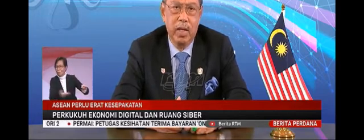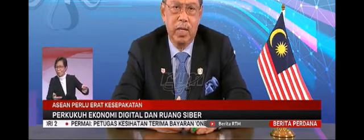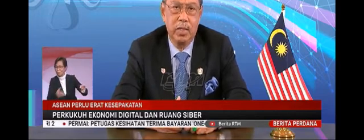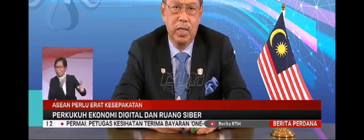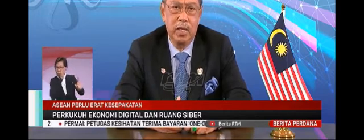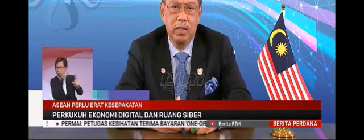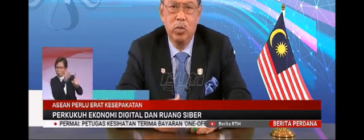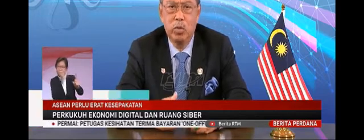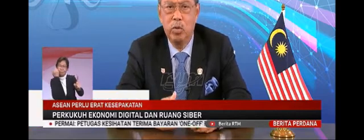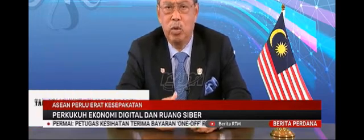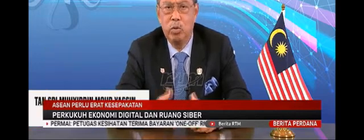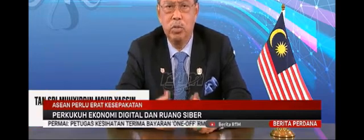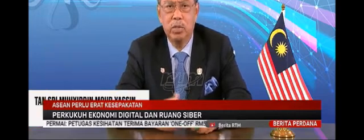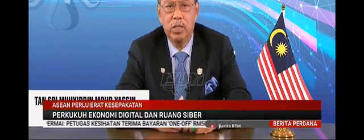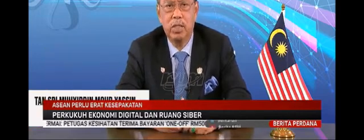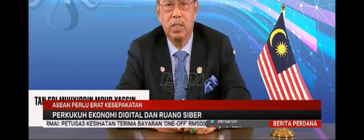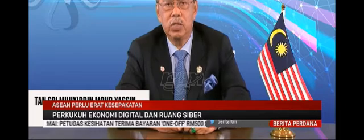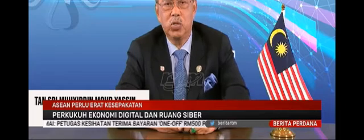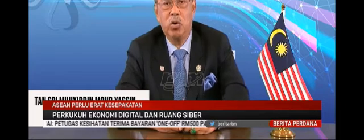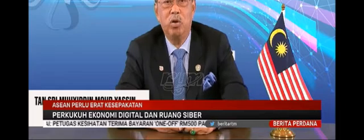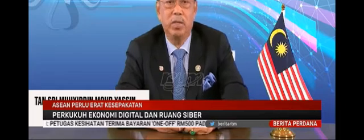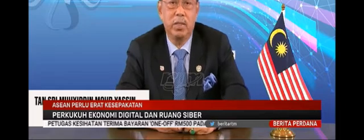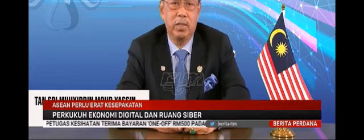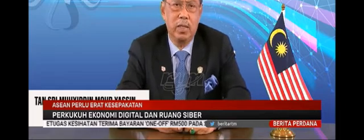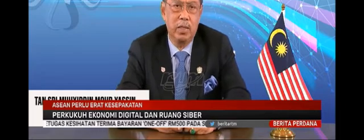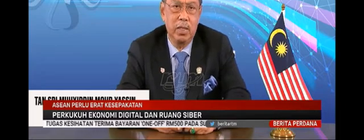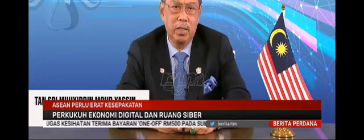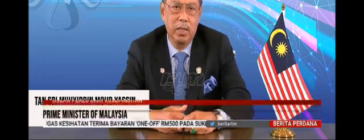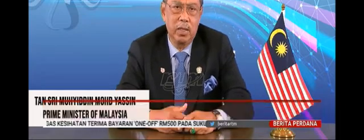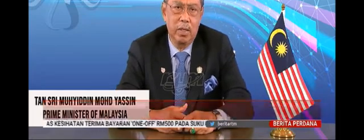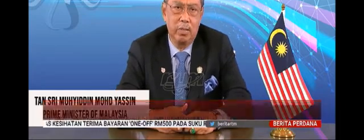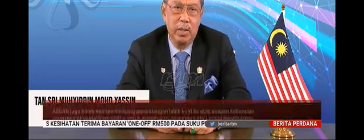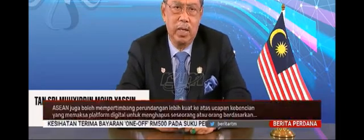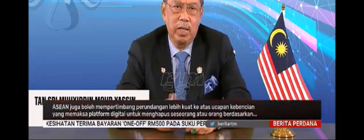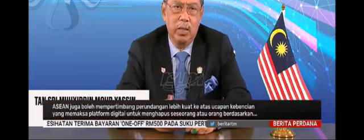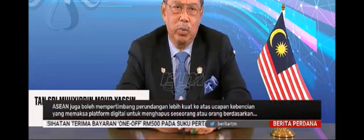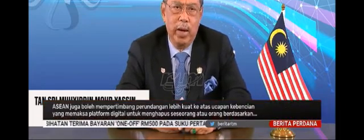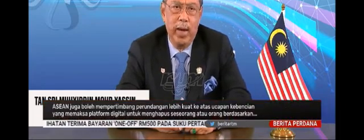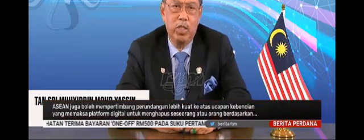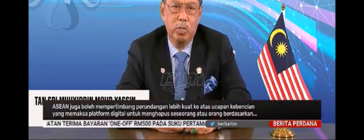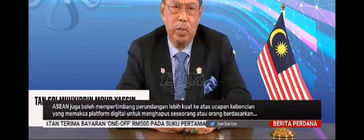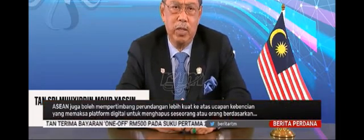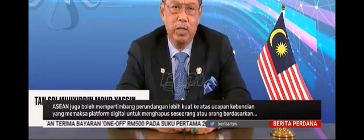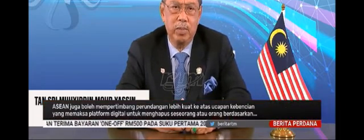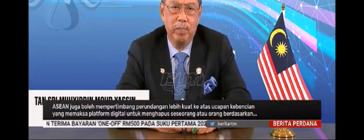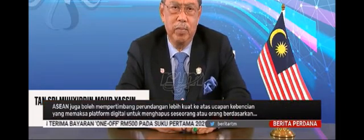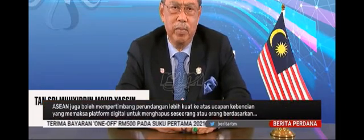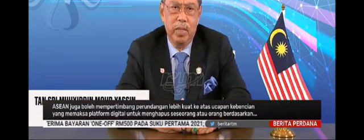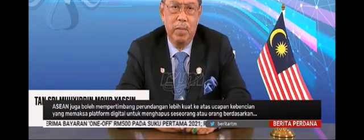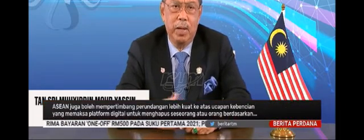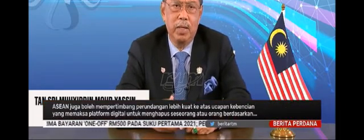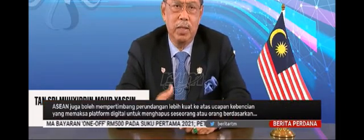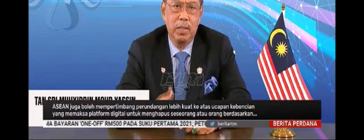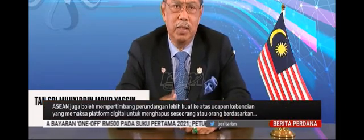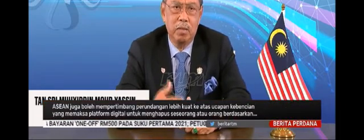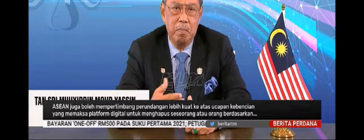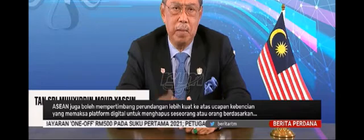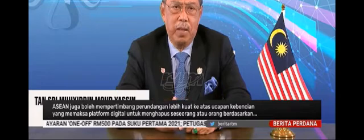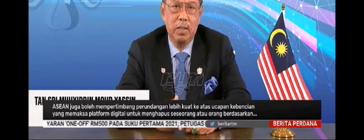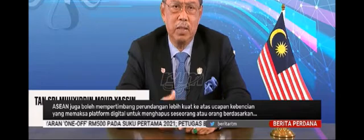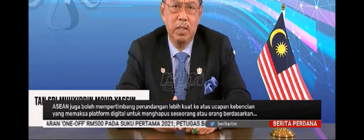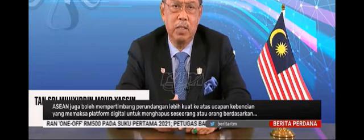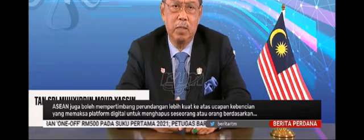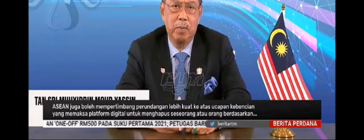di rantau ini. ASEAN also consider stronger legislations pertaining to hate speech that among